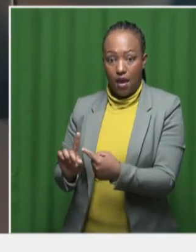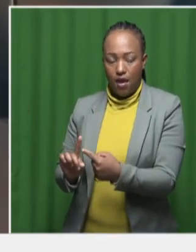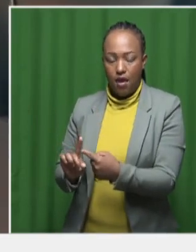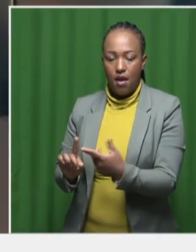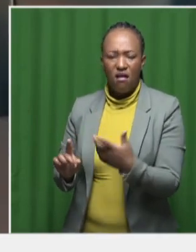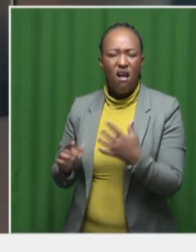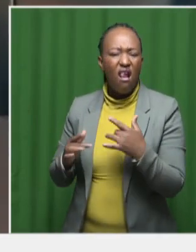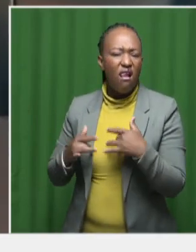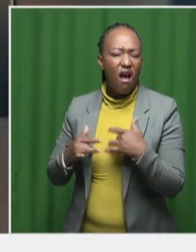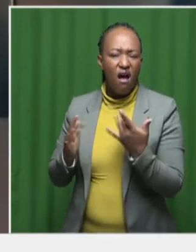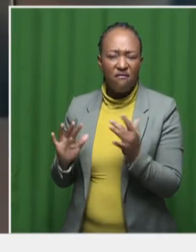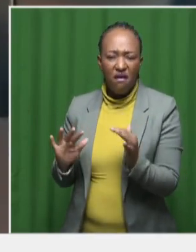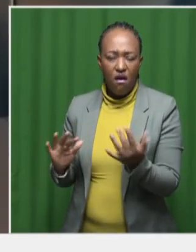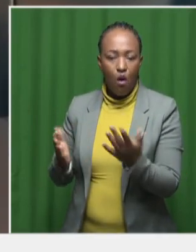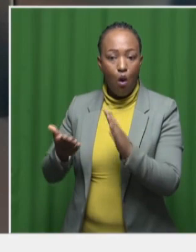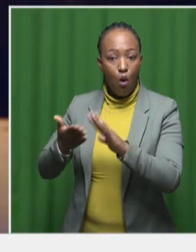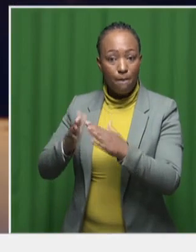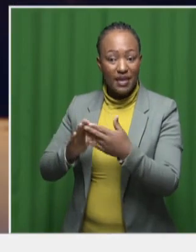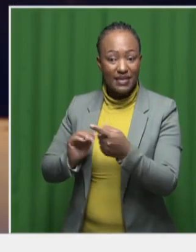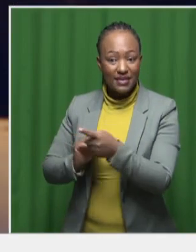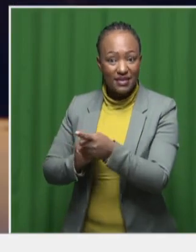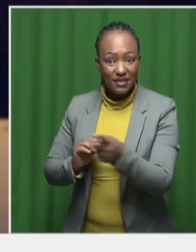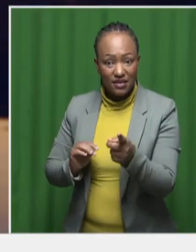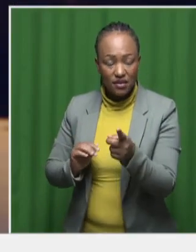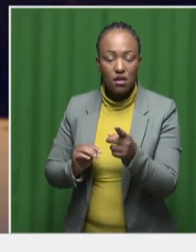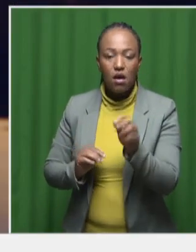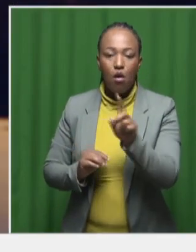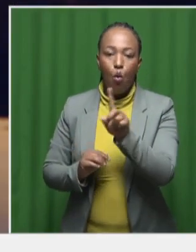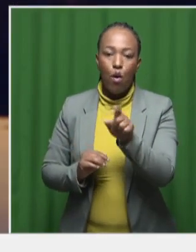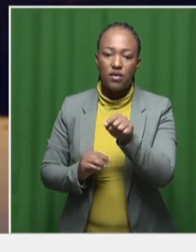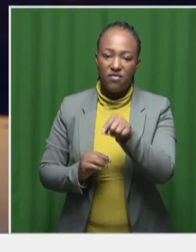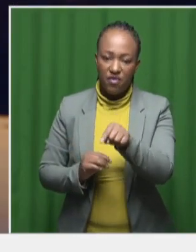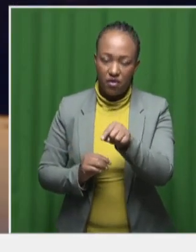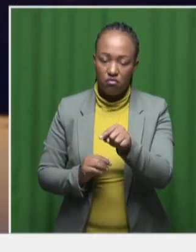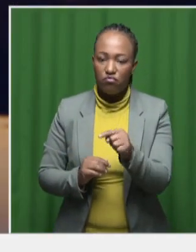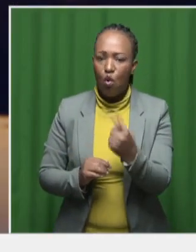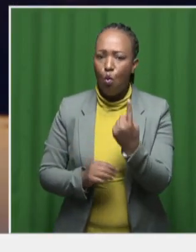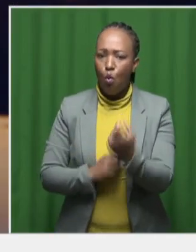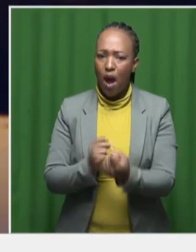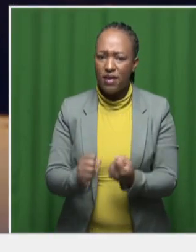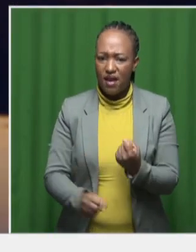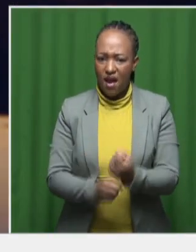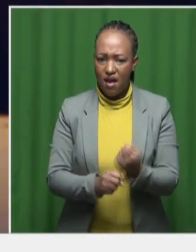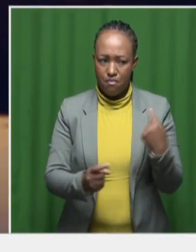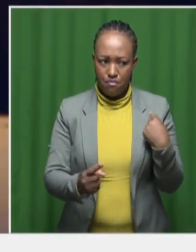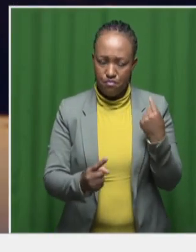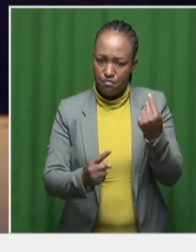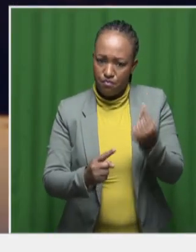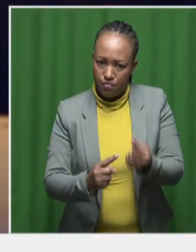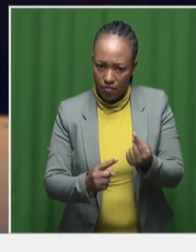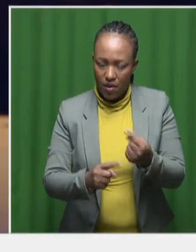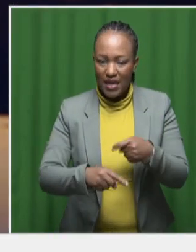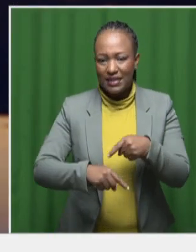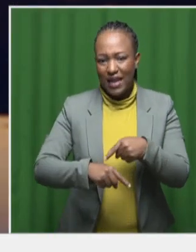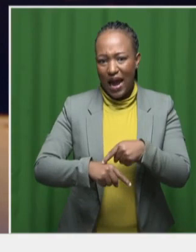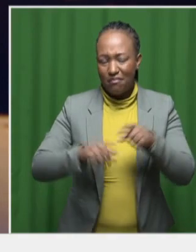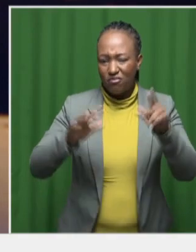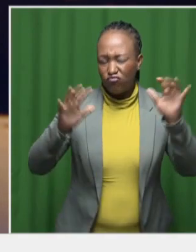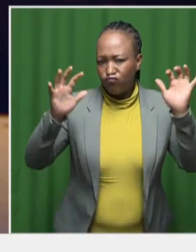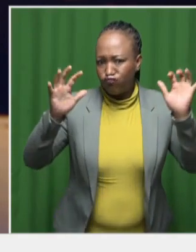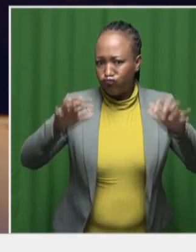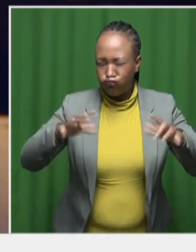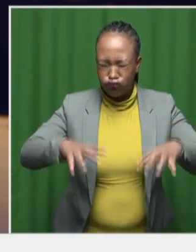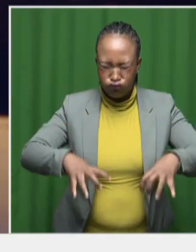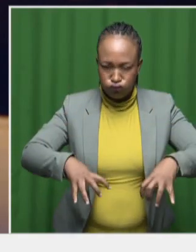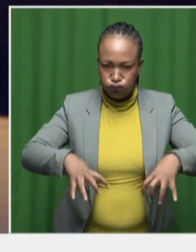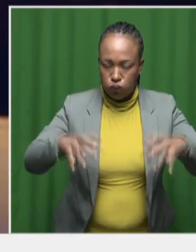like for some of the communities. So, Ngiphiwe, this question is for you. It's now been a year since the devastating floods. Families lost their